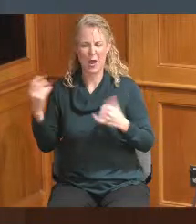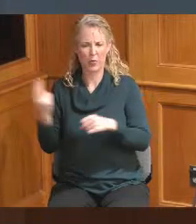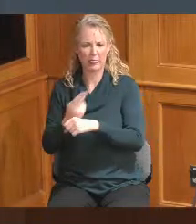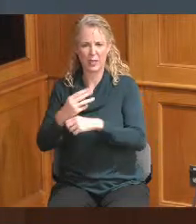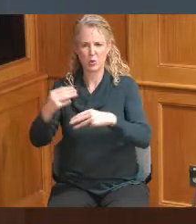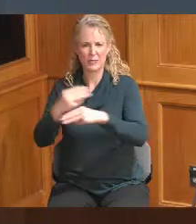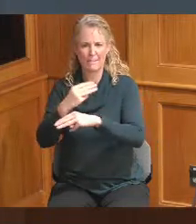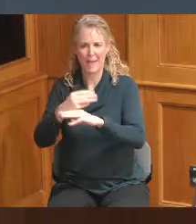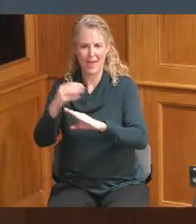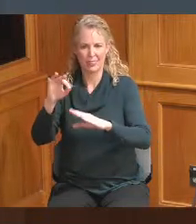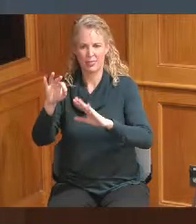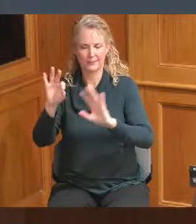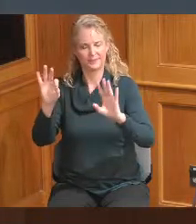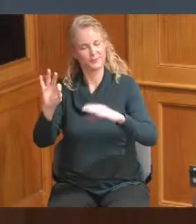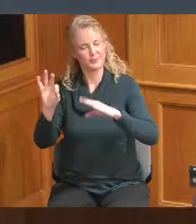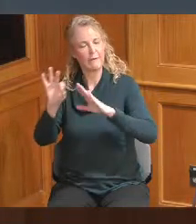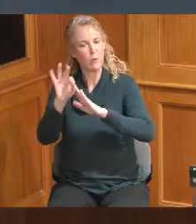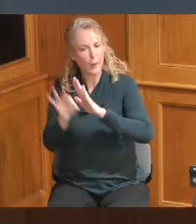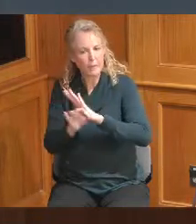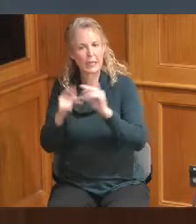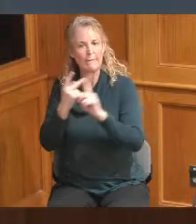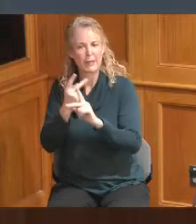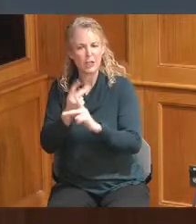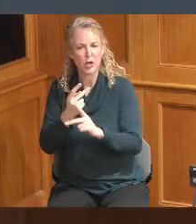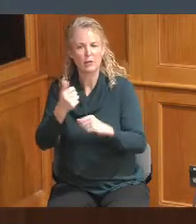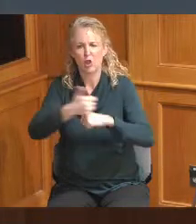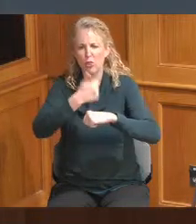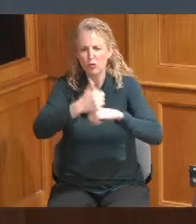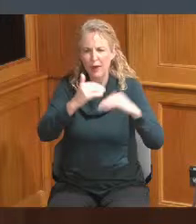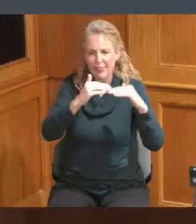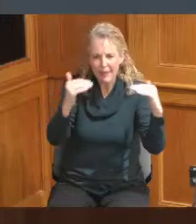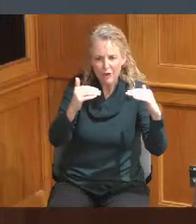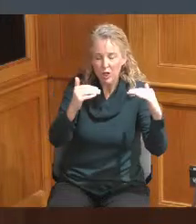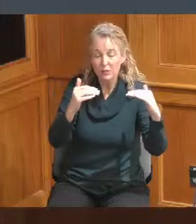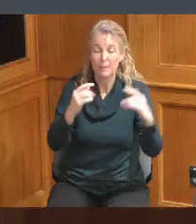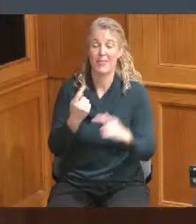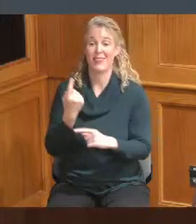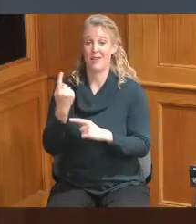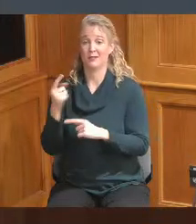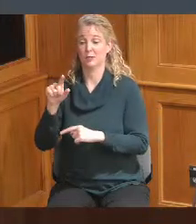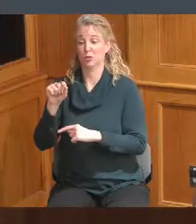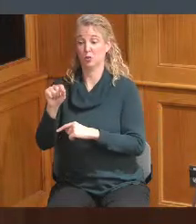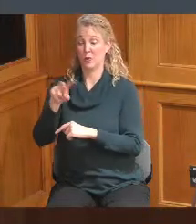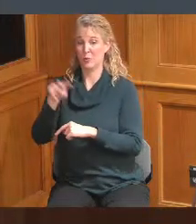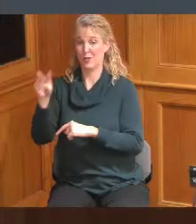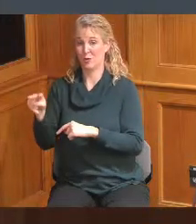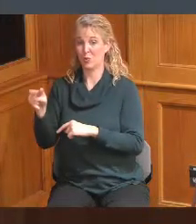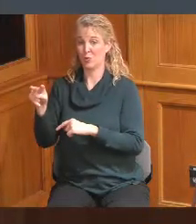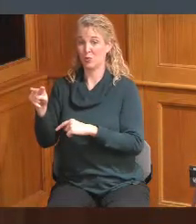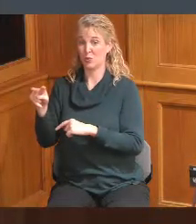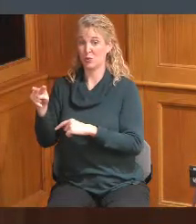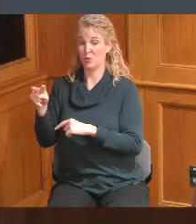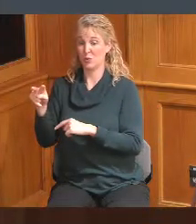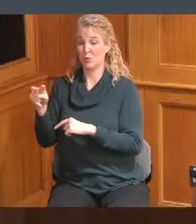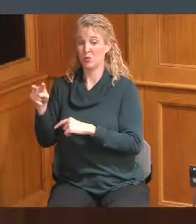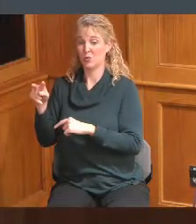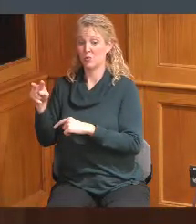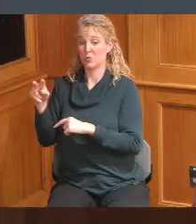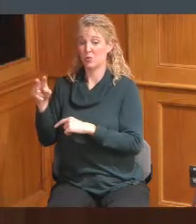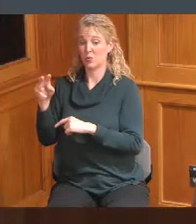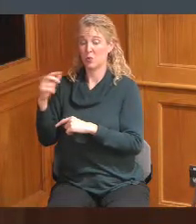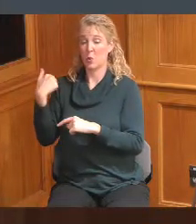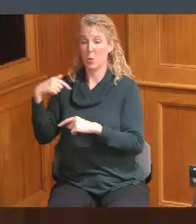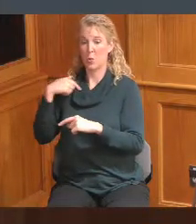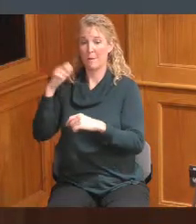out the threat level. And then a few years ago, 2022, we were added back to the program at a much